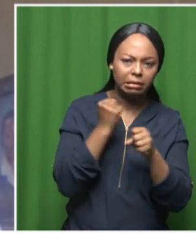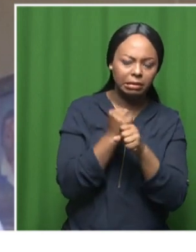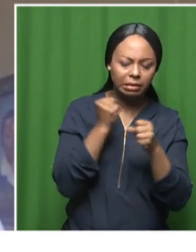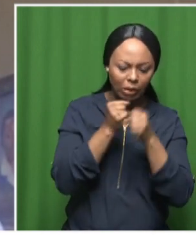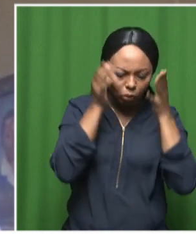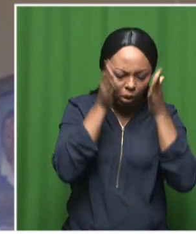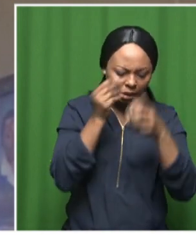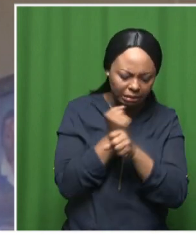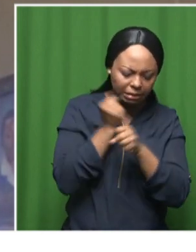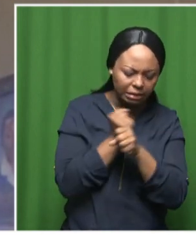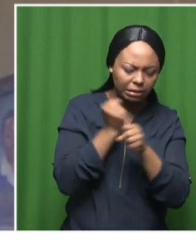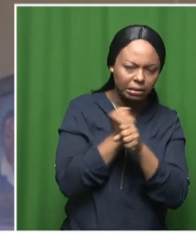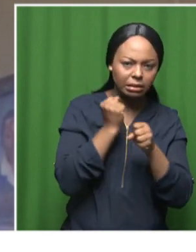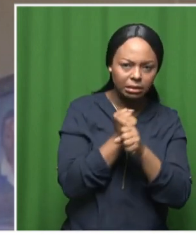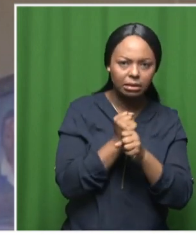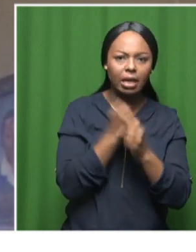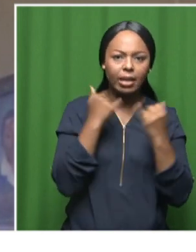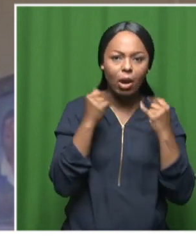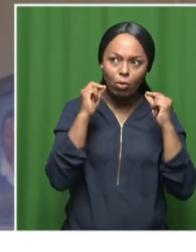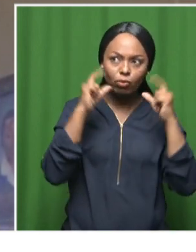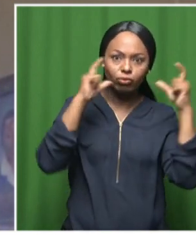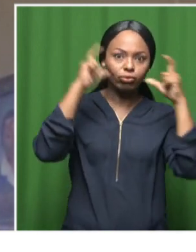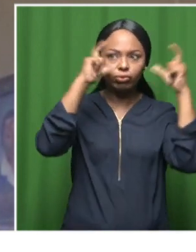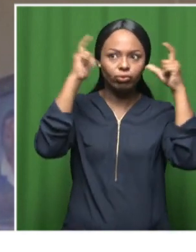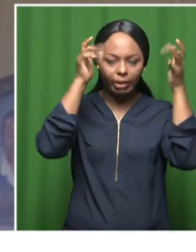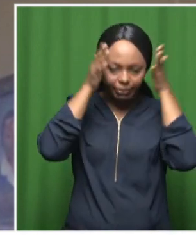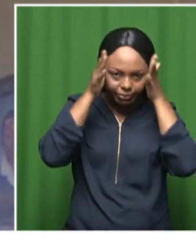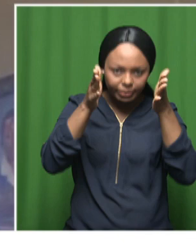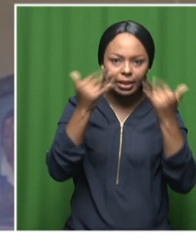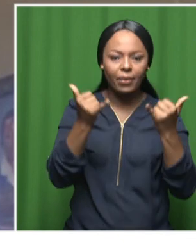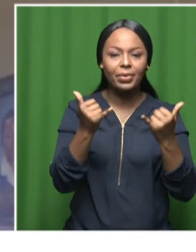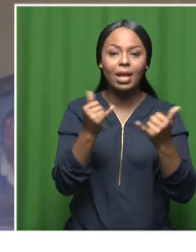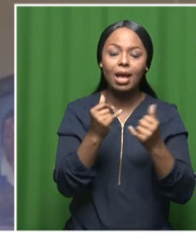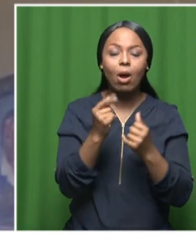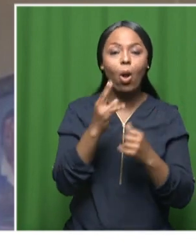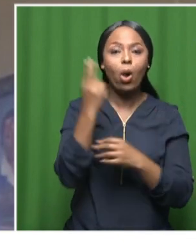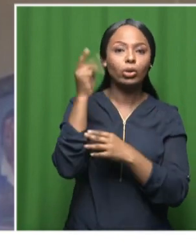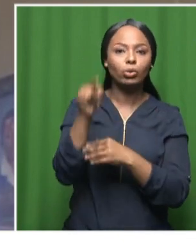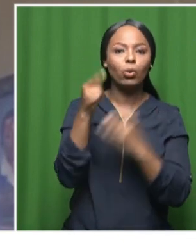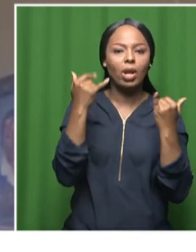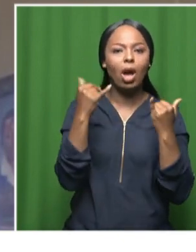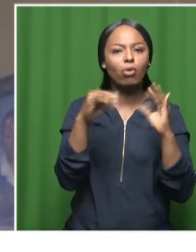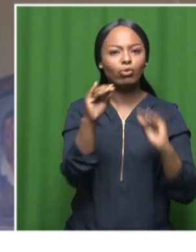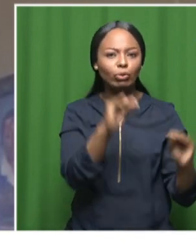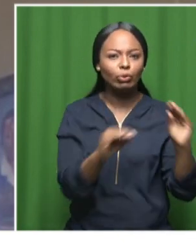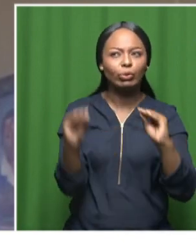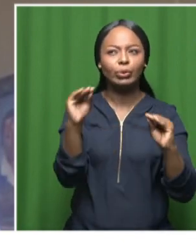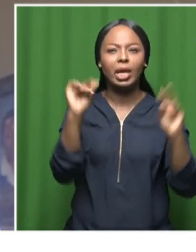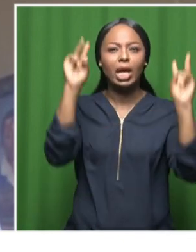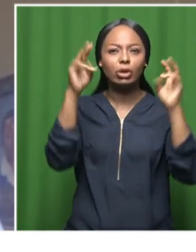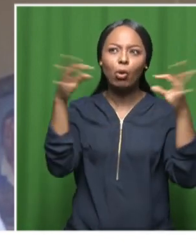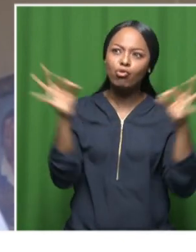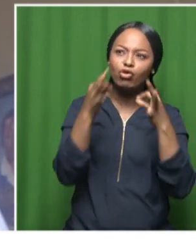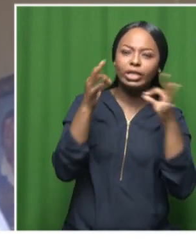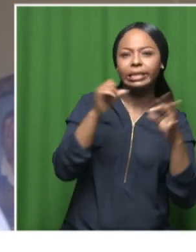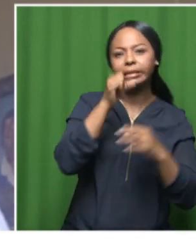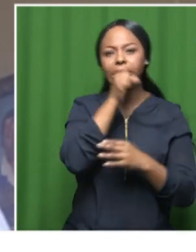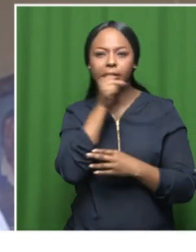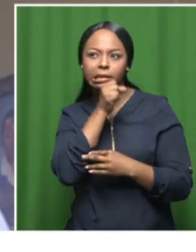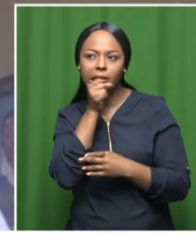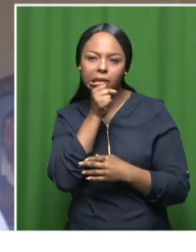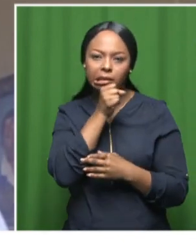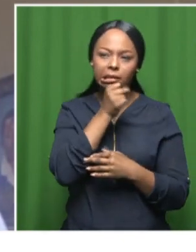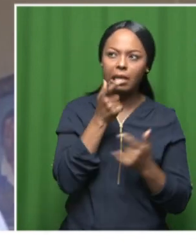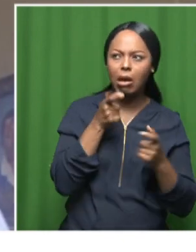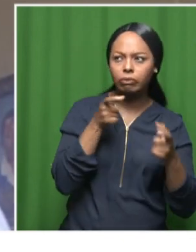but and we are more attentive. But for me, it's also the conversations that are being raised and the musicians just taking charge of